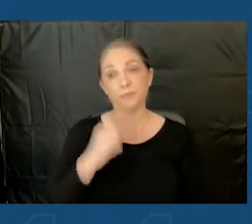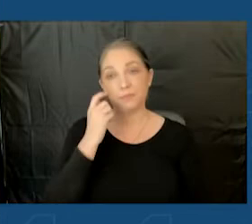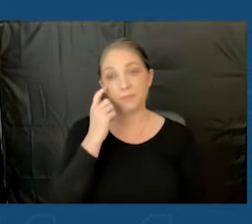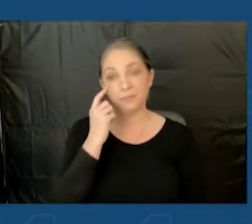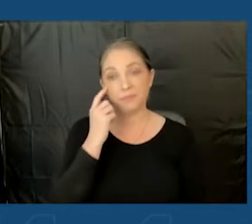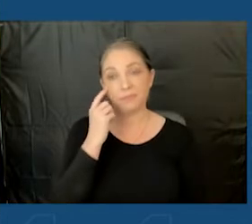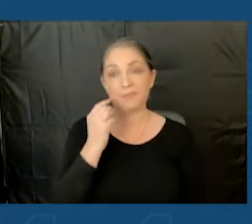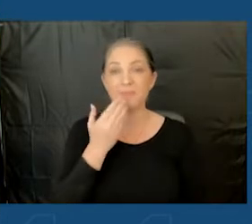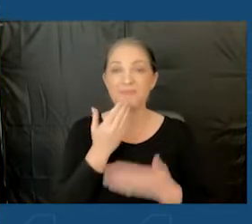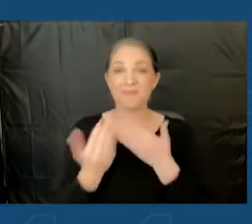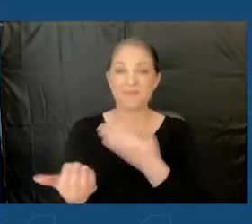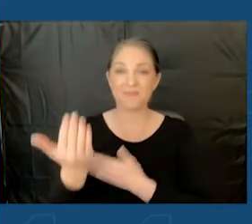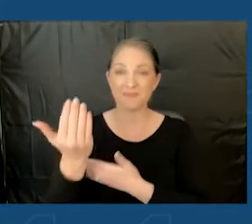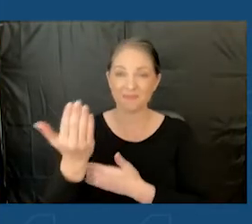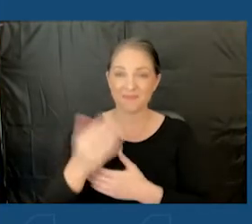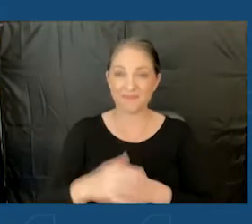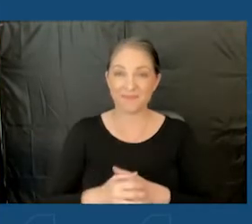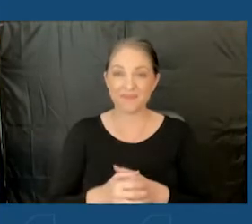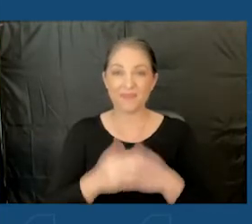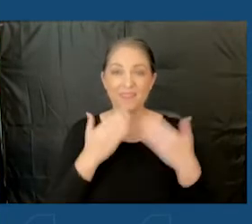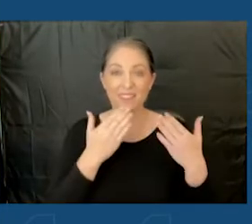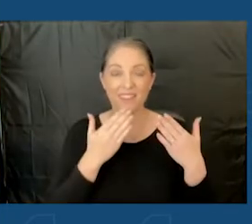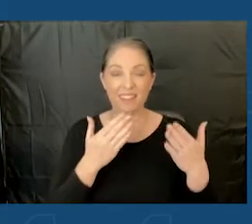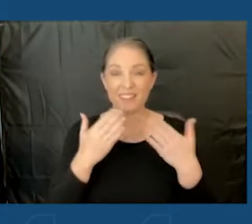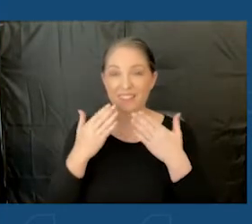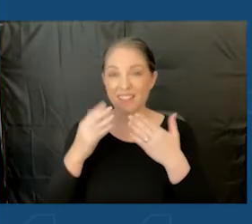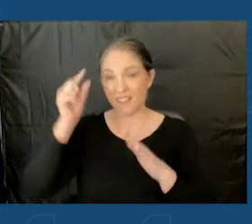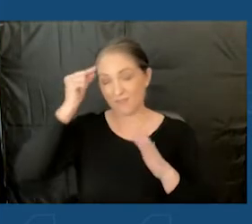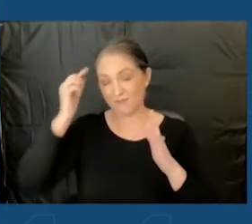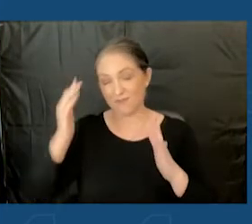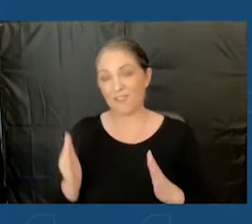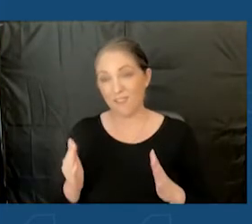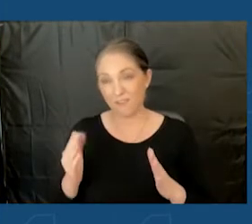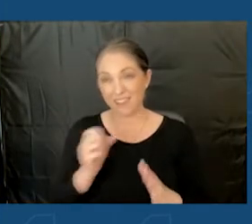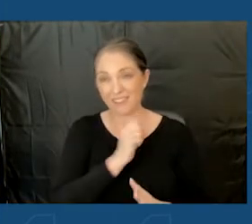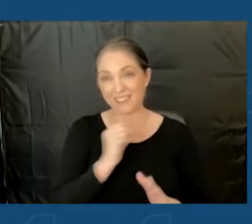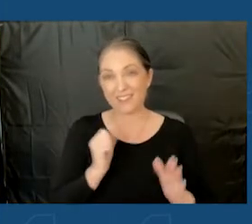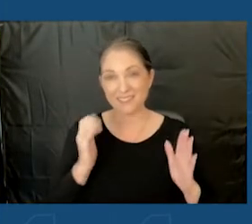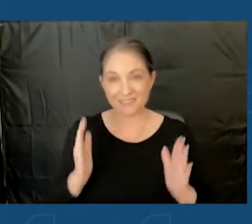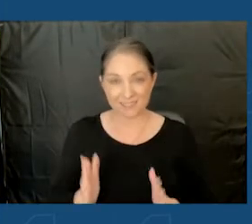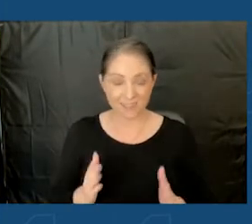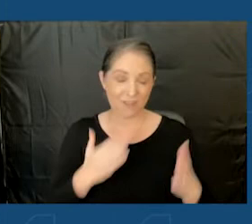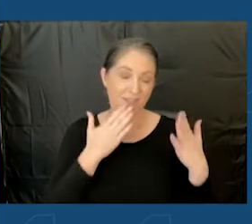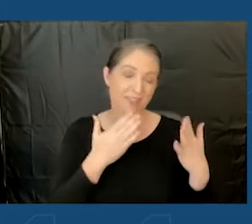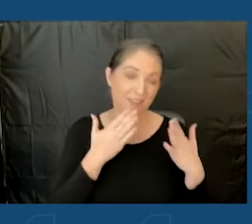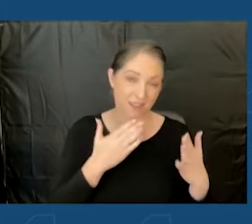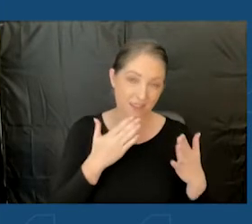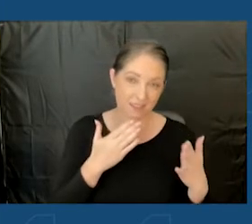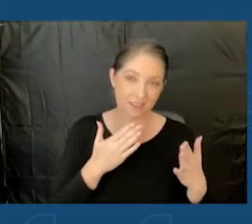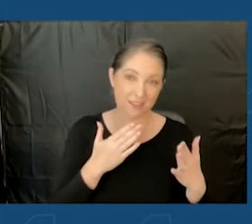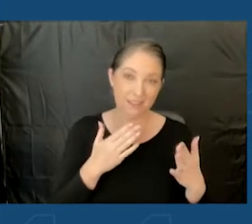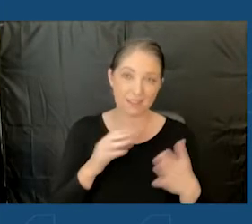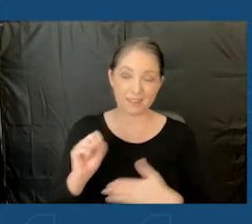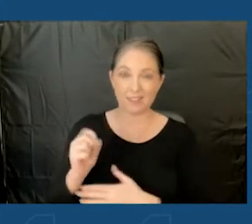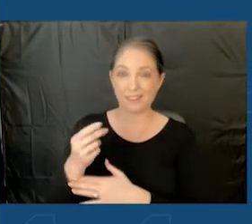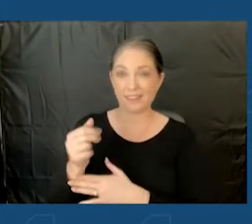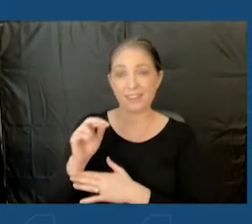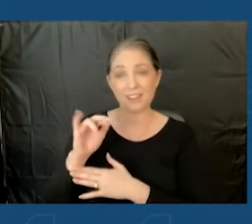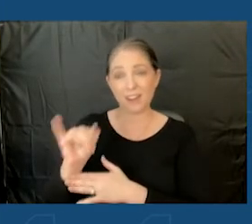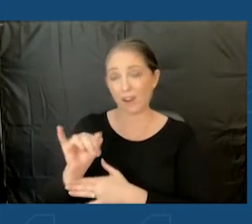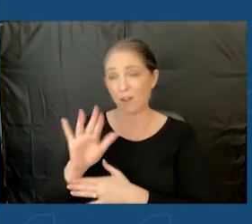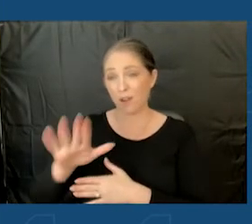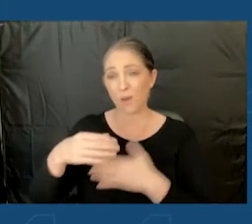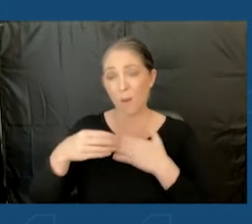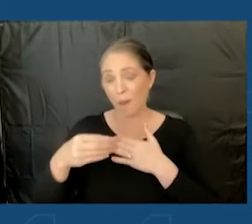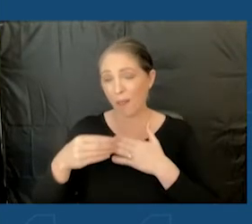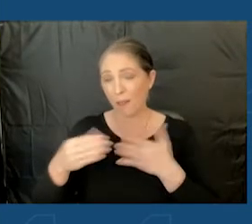Good morning. Thank you to Governor Hochul, Senator Gillibrand, to Sherry for your leadership at the